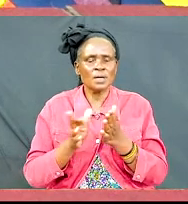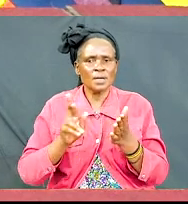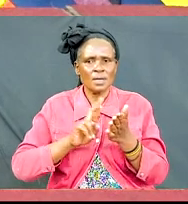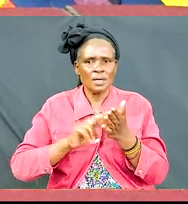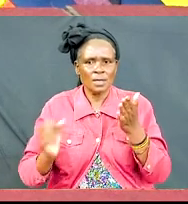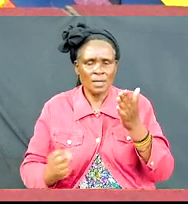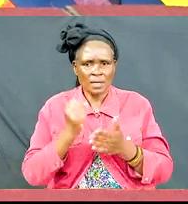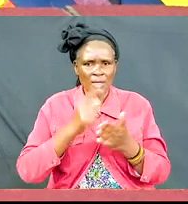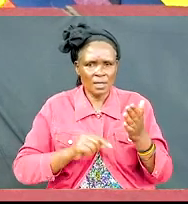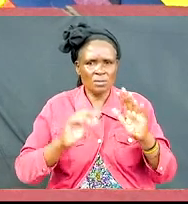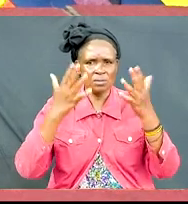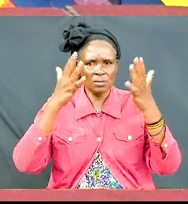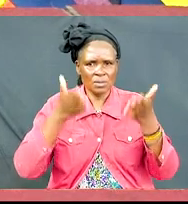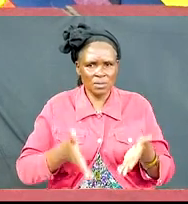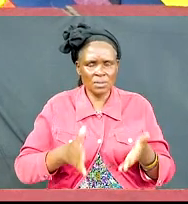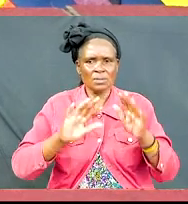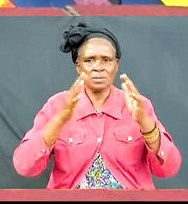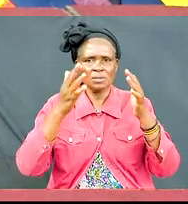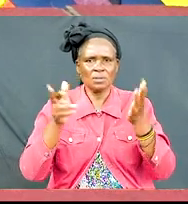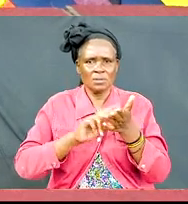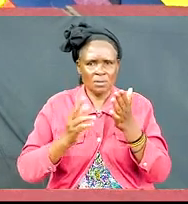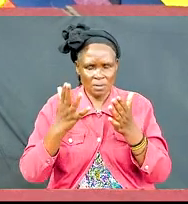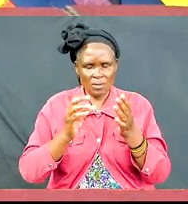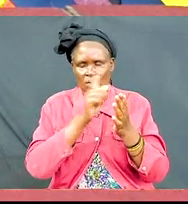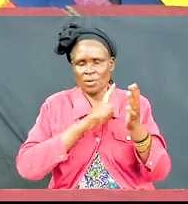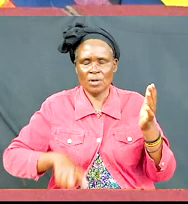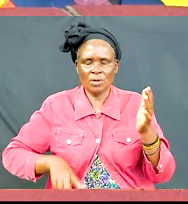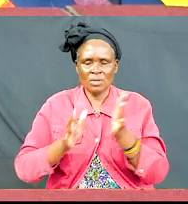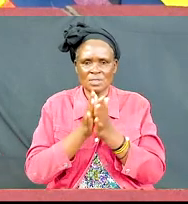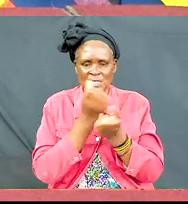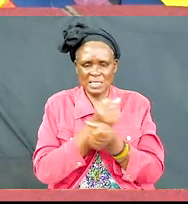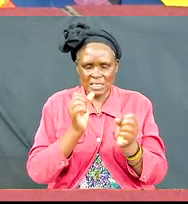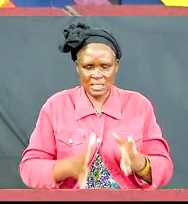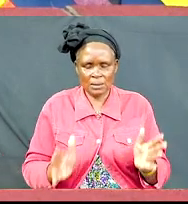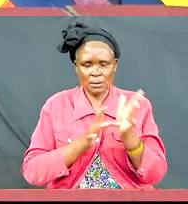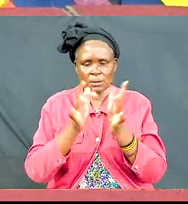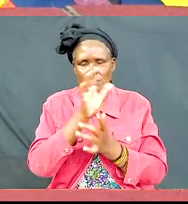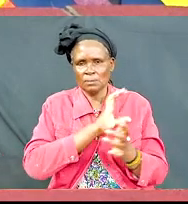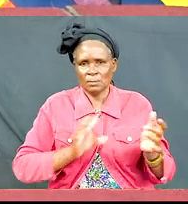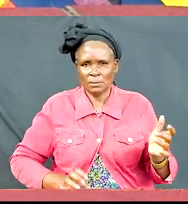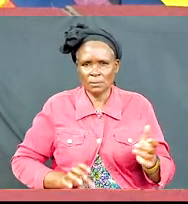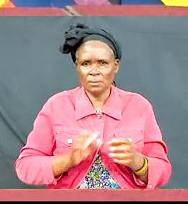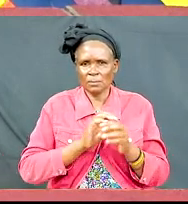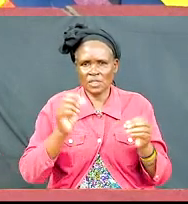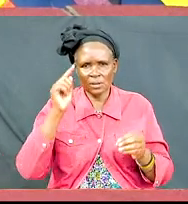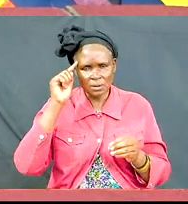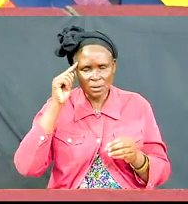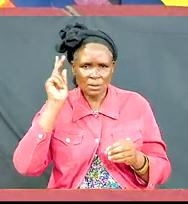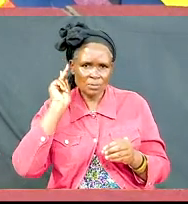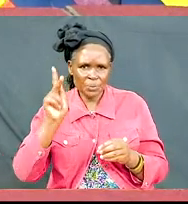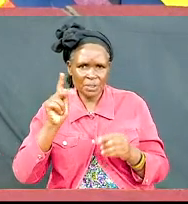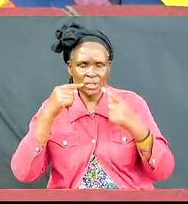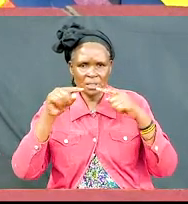celebrate now. The resurrection of our Lord and Savior Jesus Christ. No wonder Peter declaring